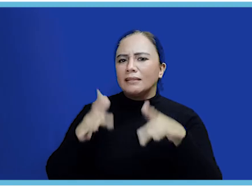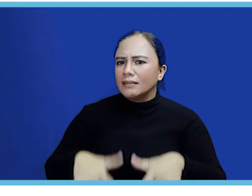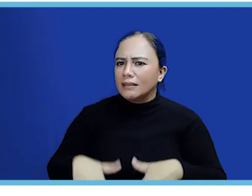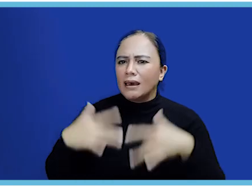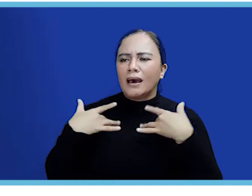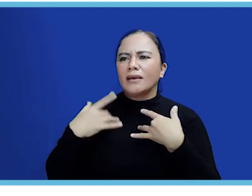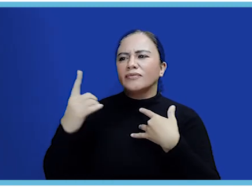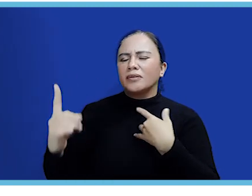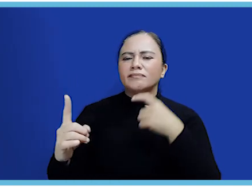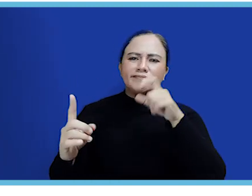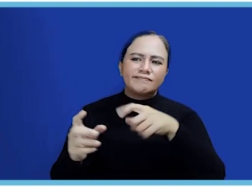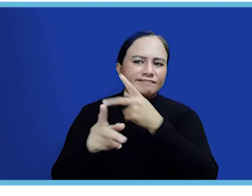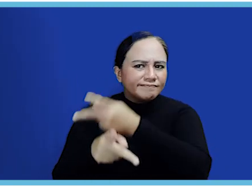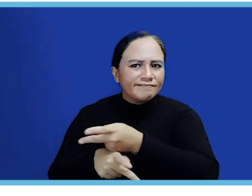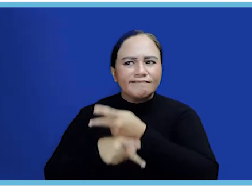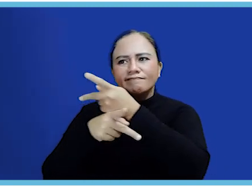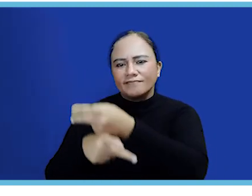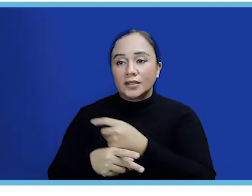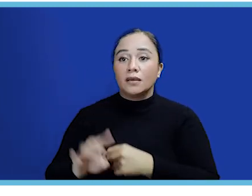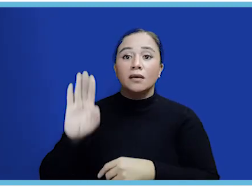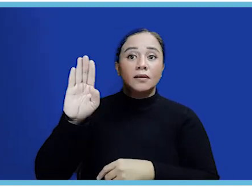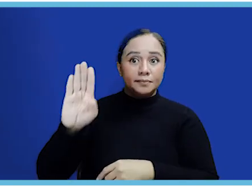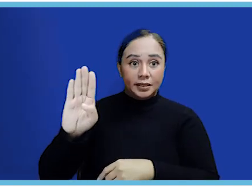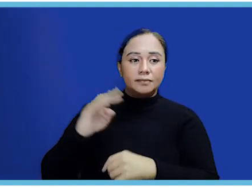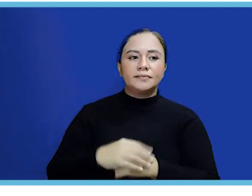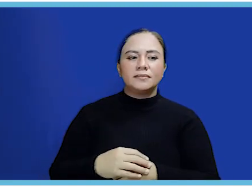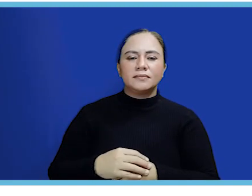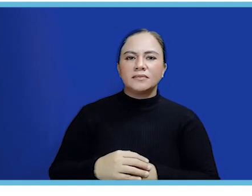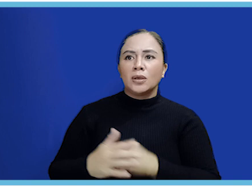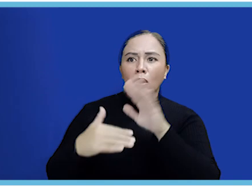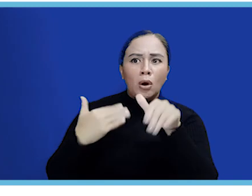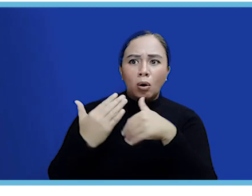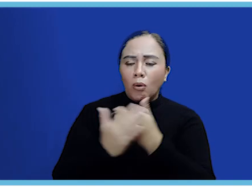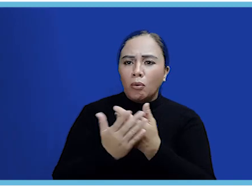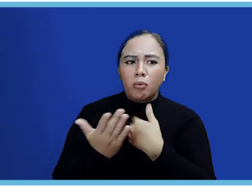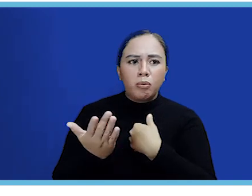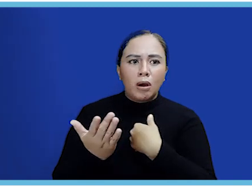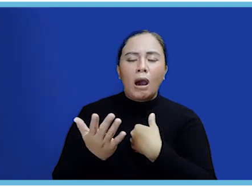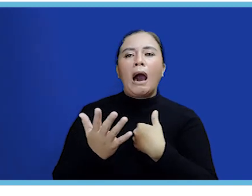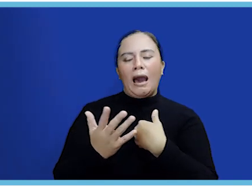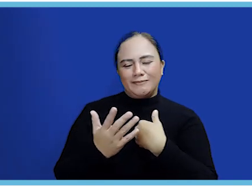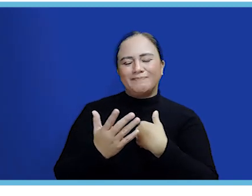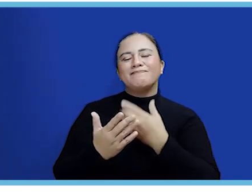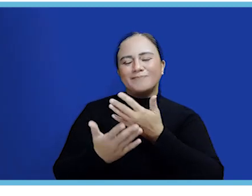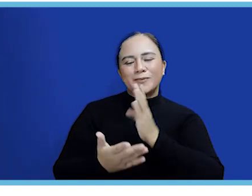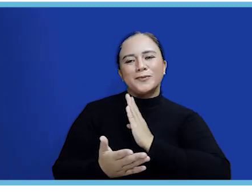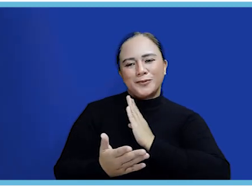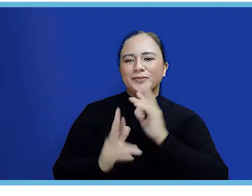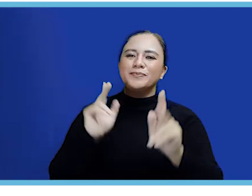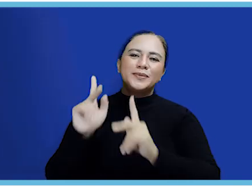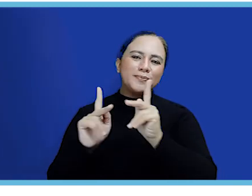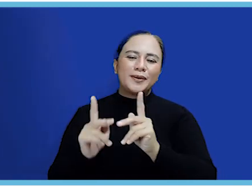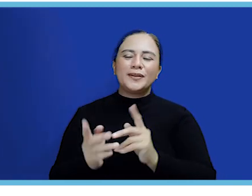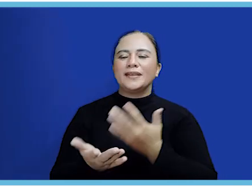and passive recipients of care. B. Everything is based on the goodwill of charitable